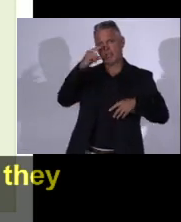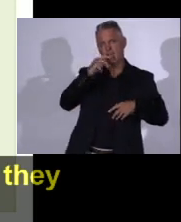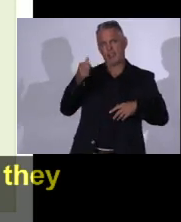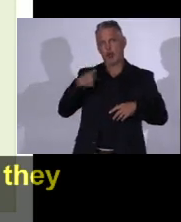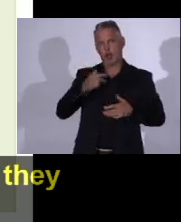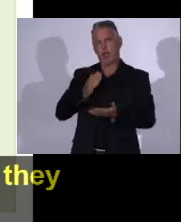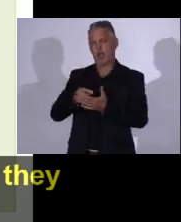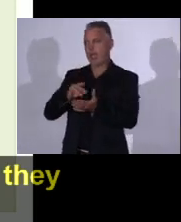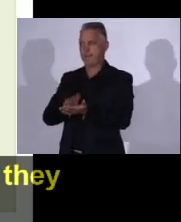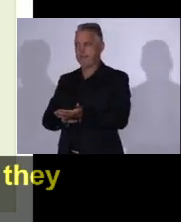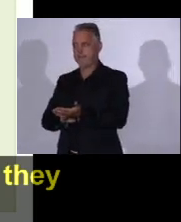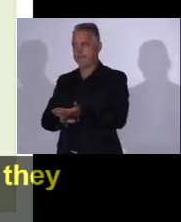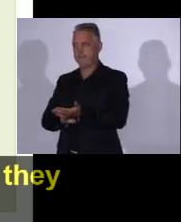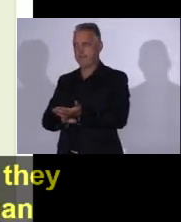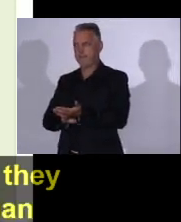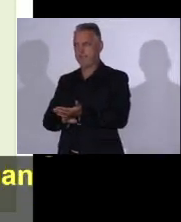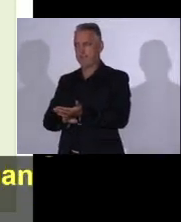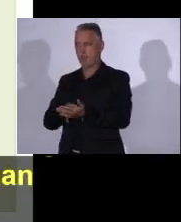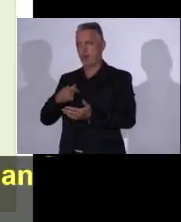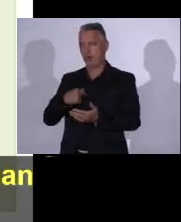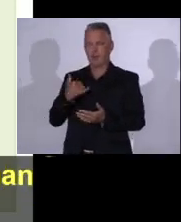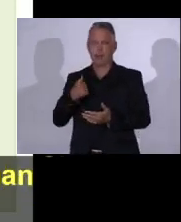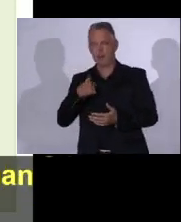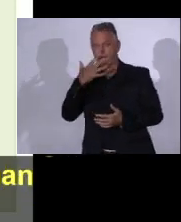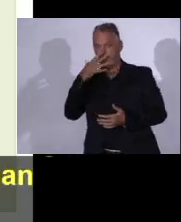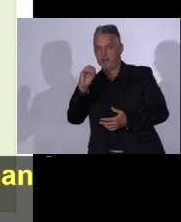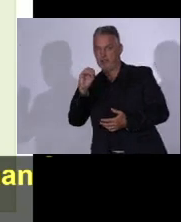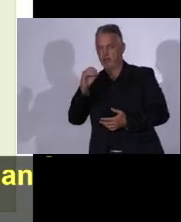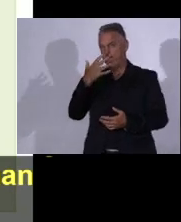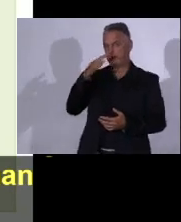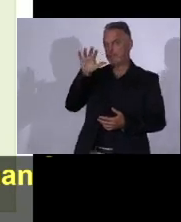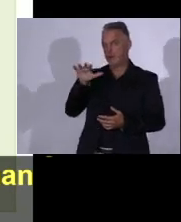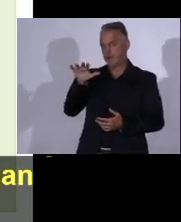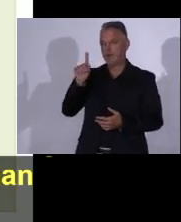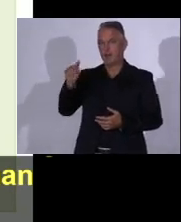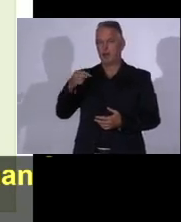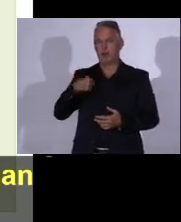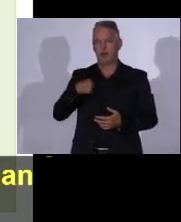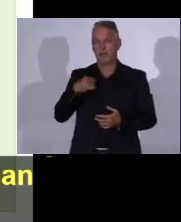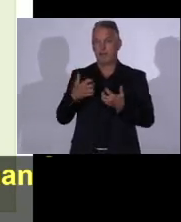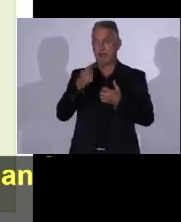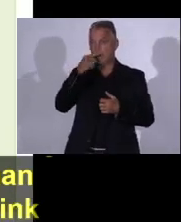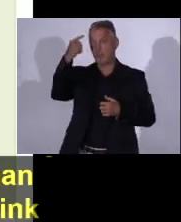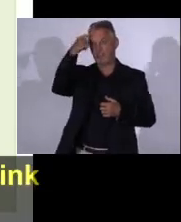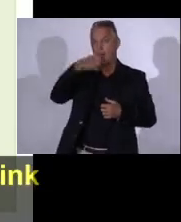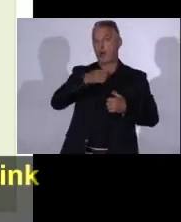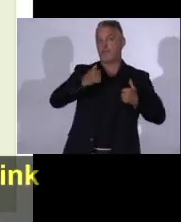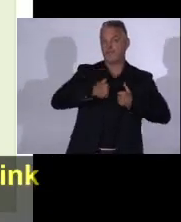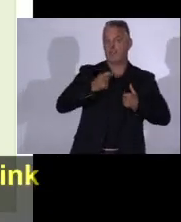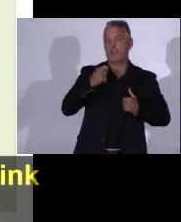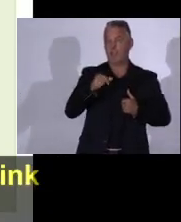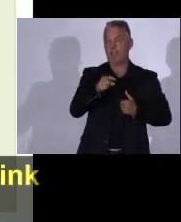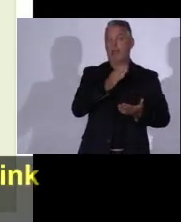reality, I'm actually my physical age. So the heads up is that folks think they're fitter than they are. Going on camp and trying some of